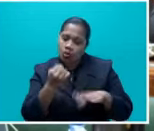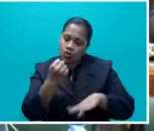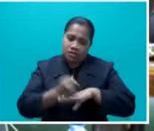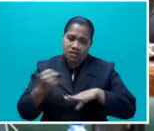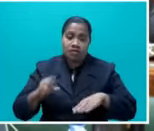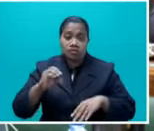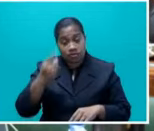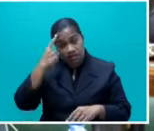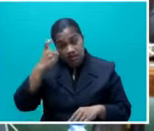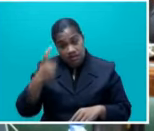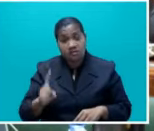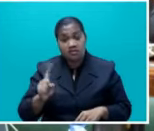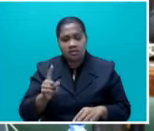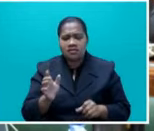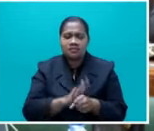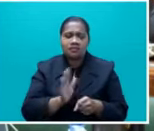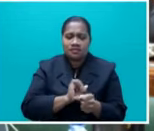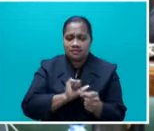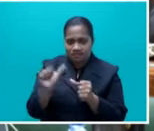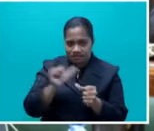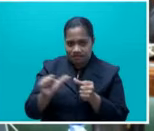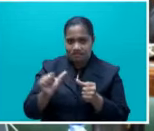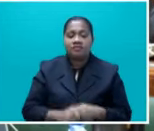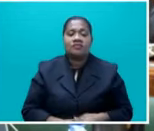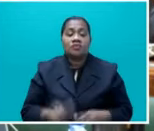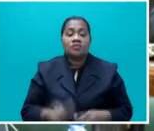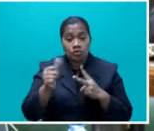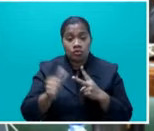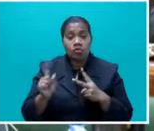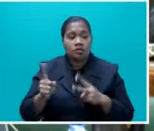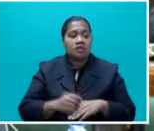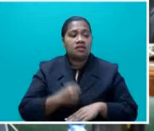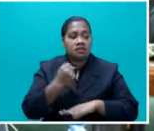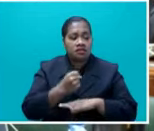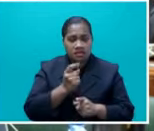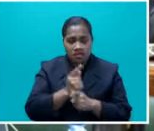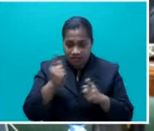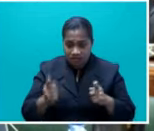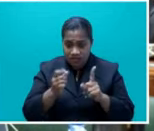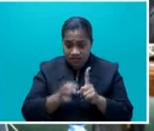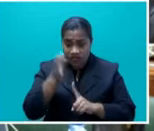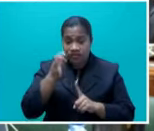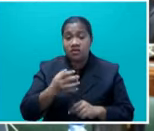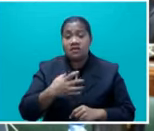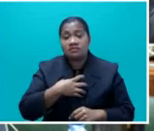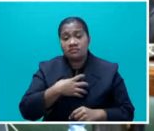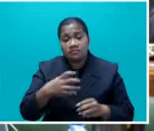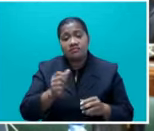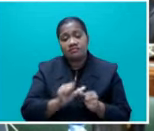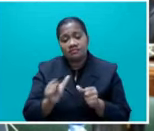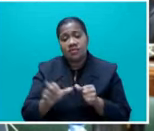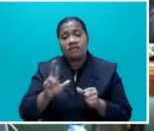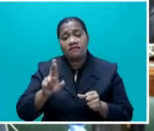the idea is made much better, also that governance is improved and is much better for the greatest